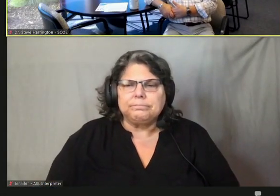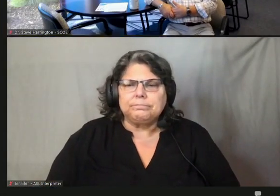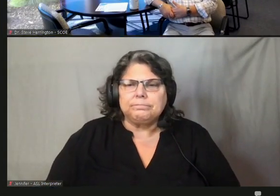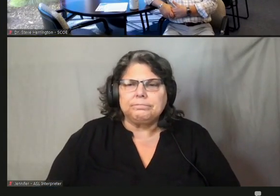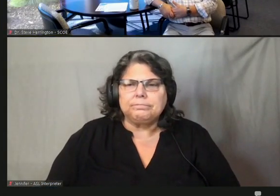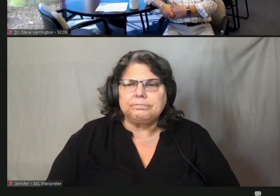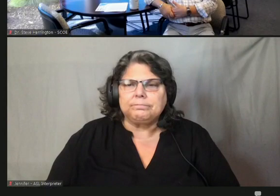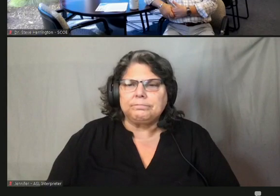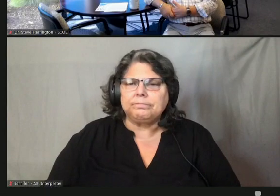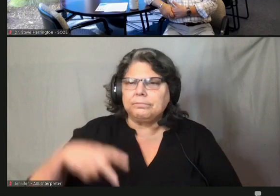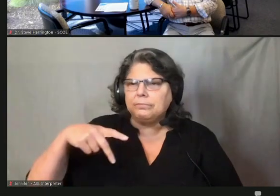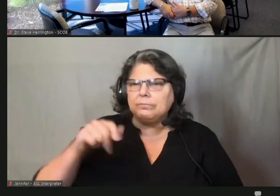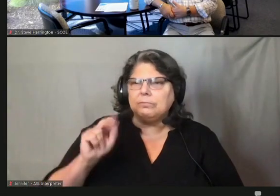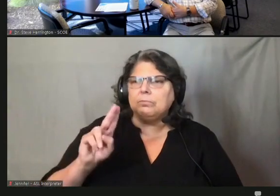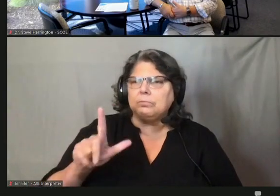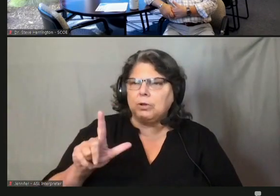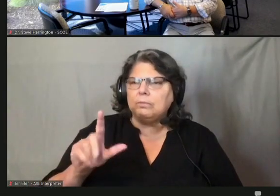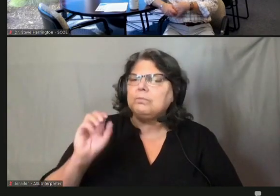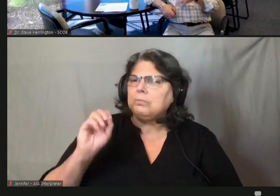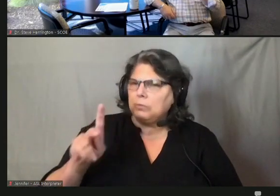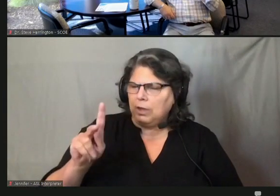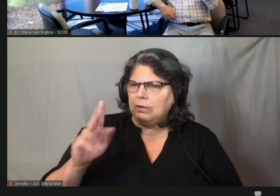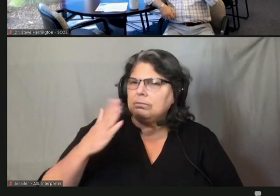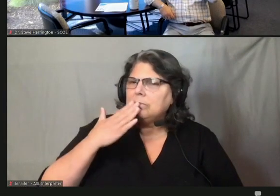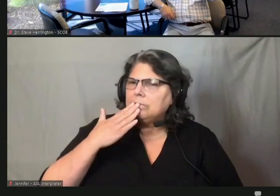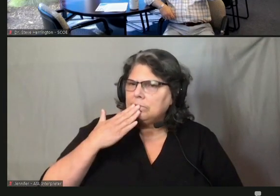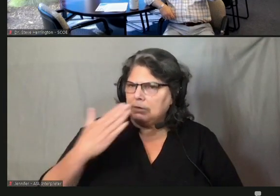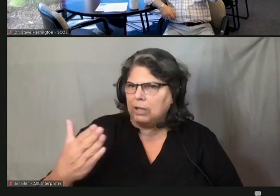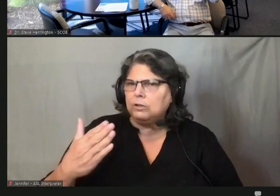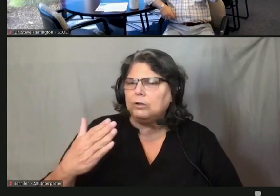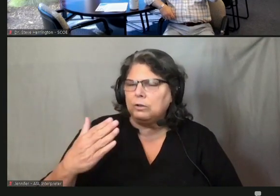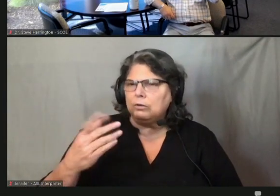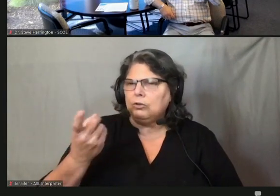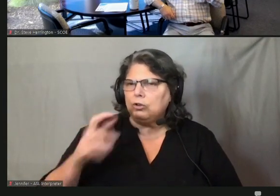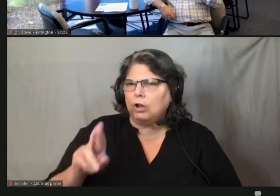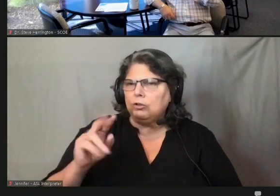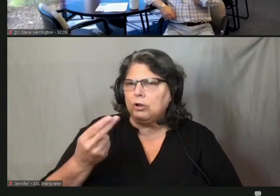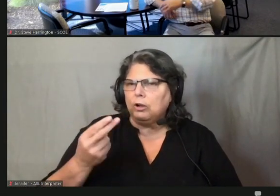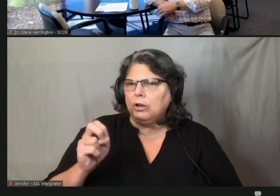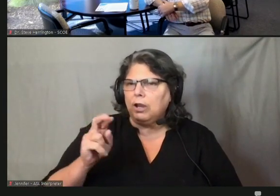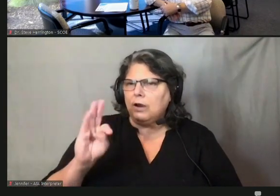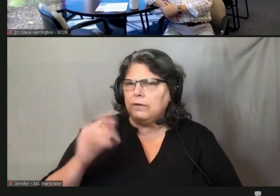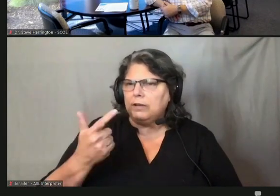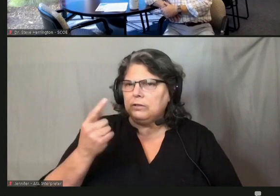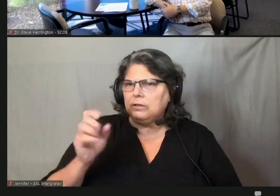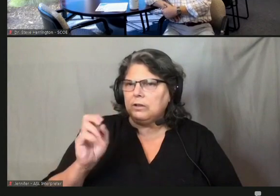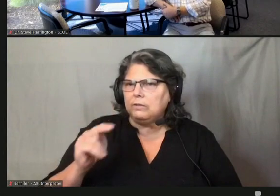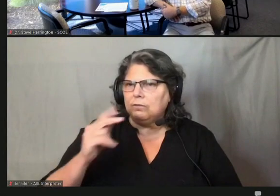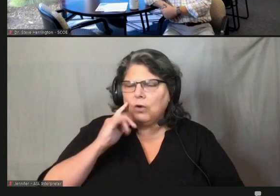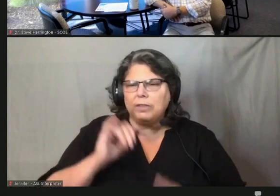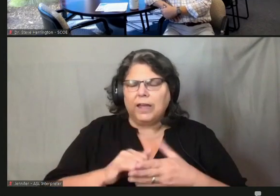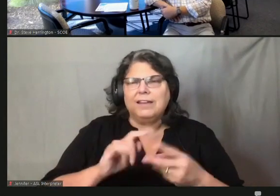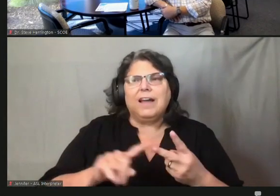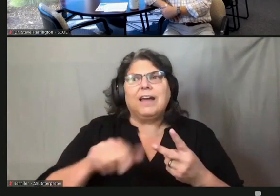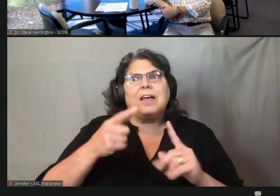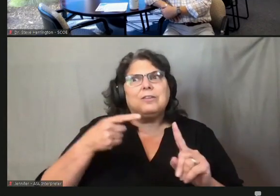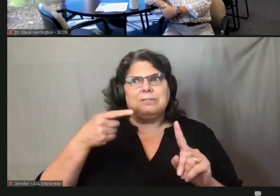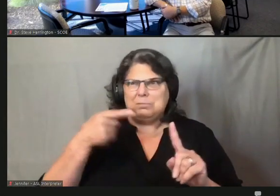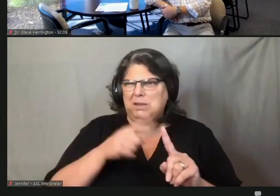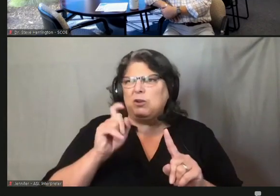Okay, well, great. Thank you for addressing that. This is more a specific question we've been getting